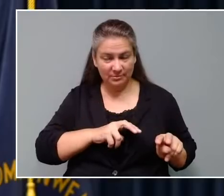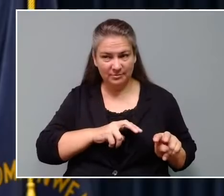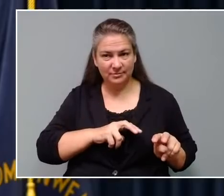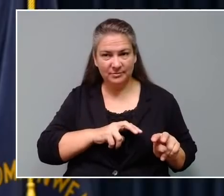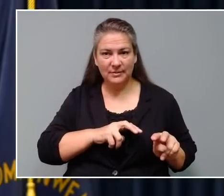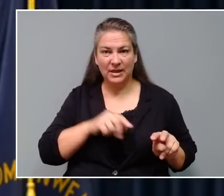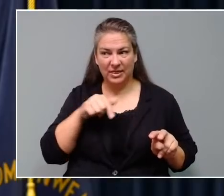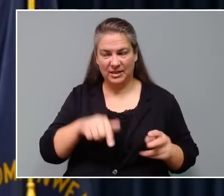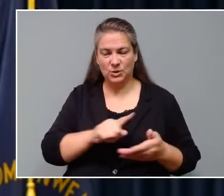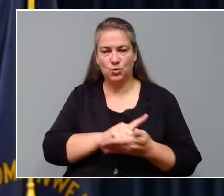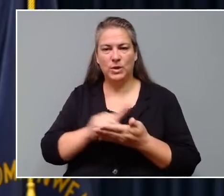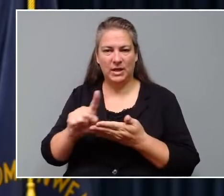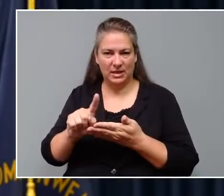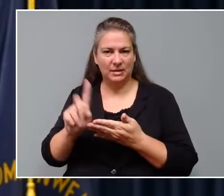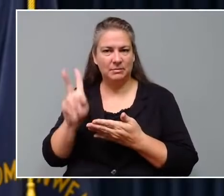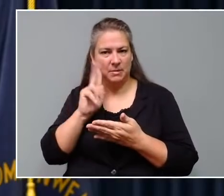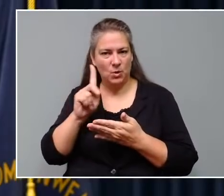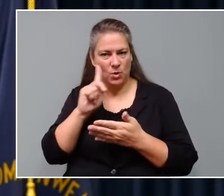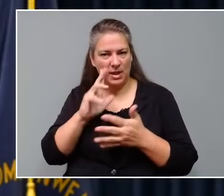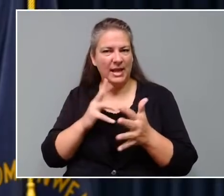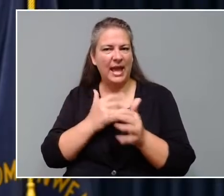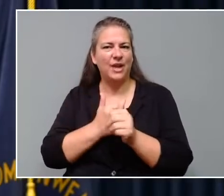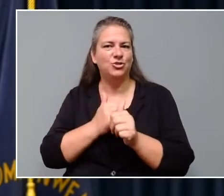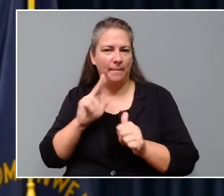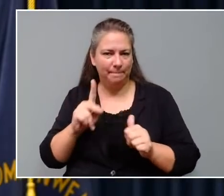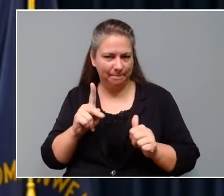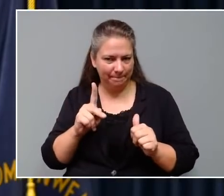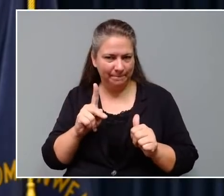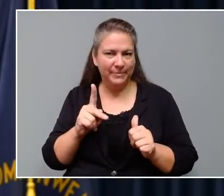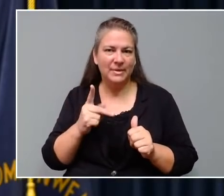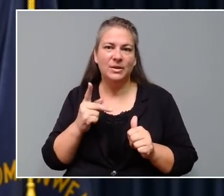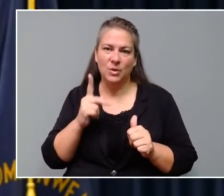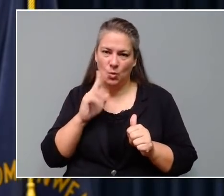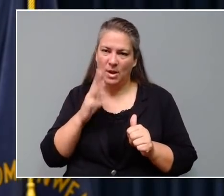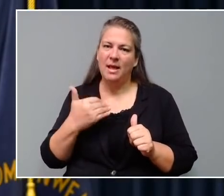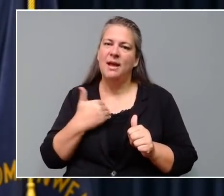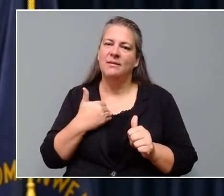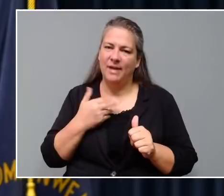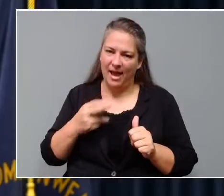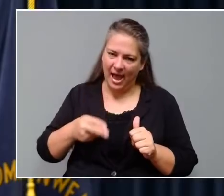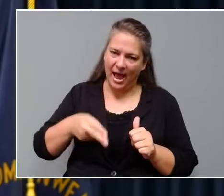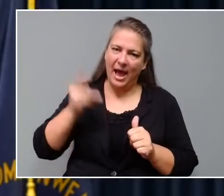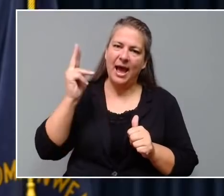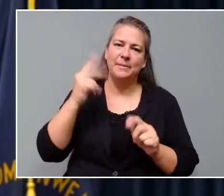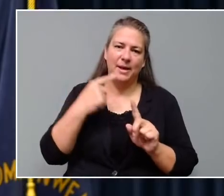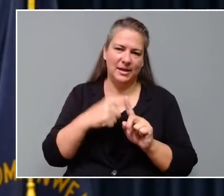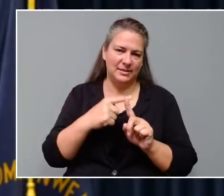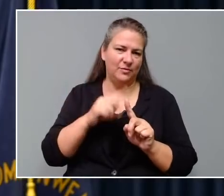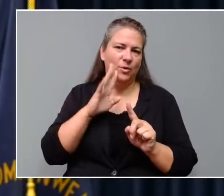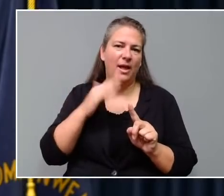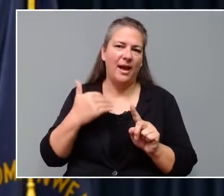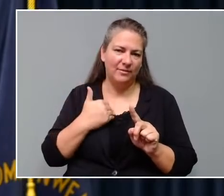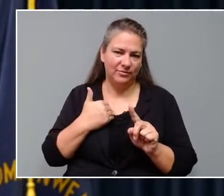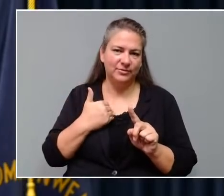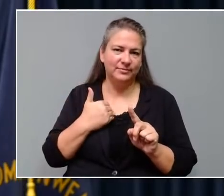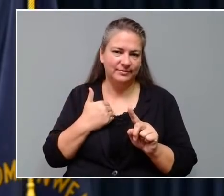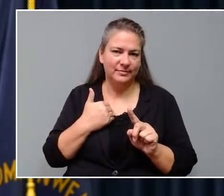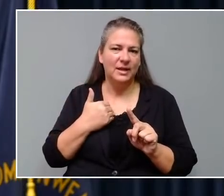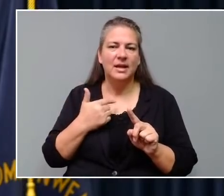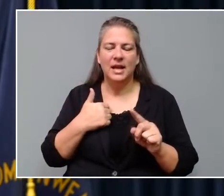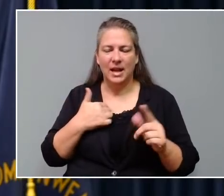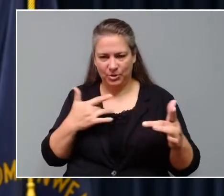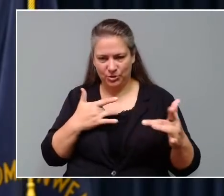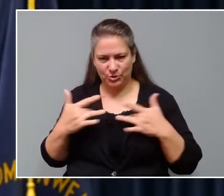week and for us to have some really high numbers of cases, and I'm concerned a high number